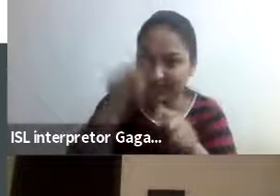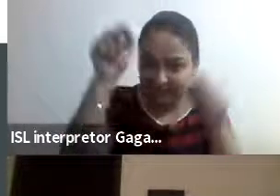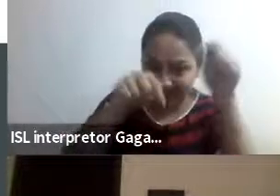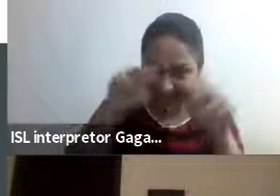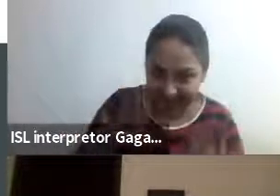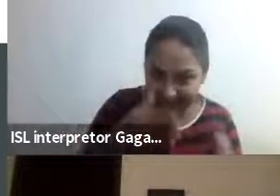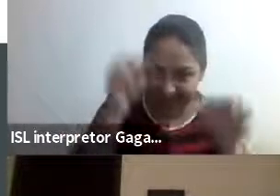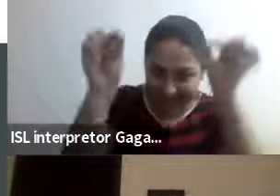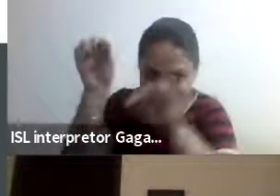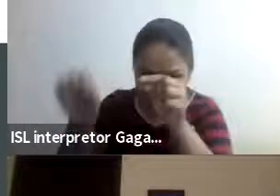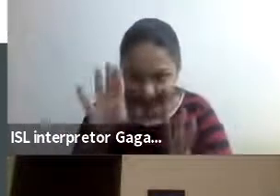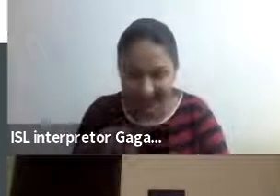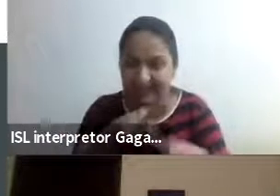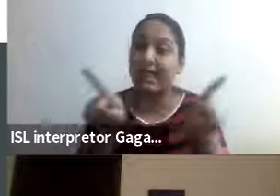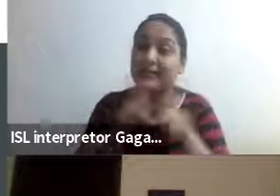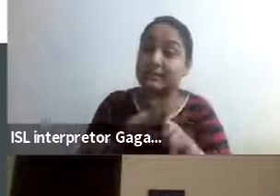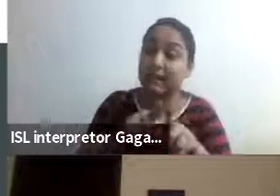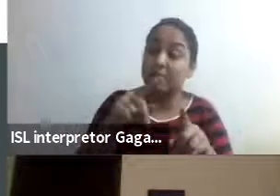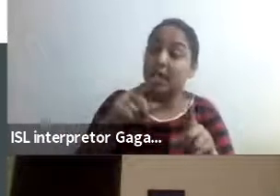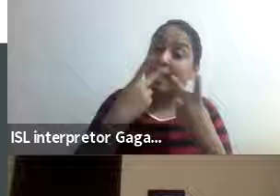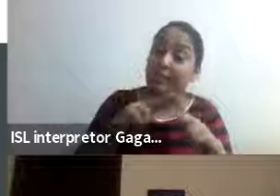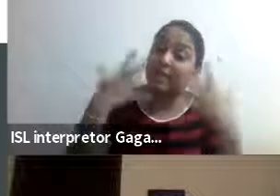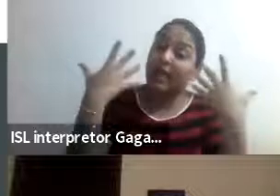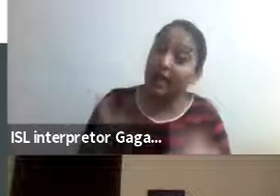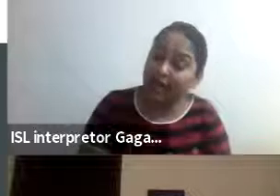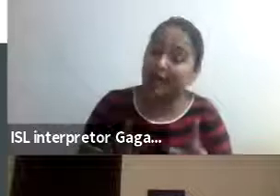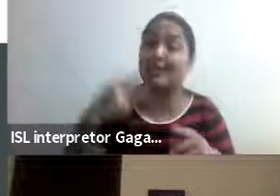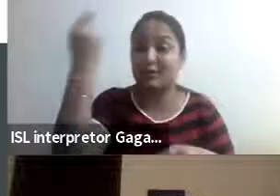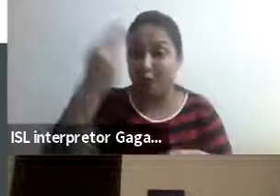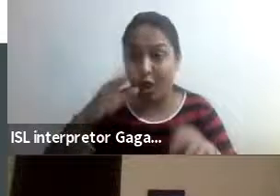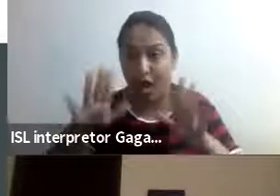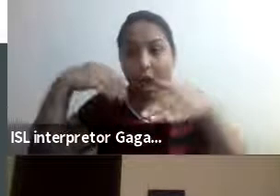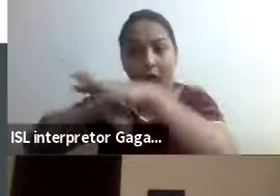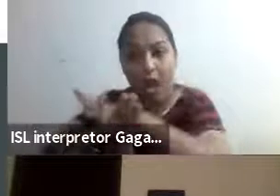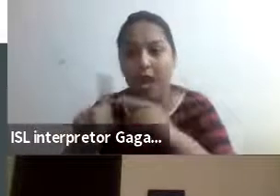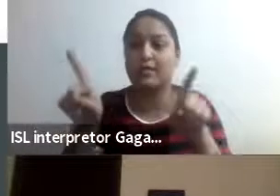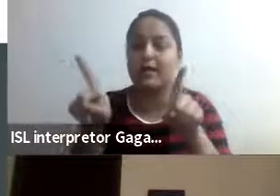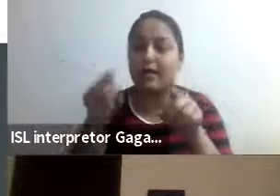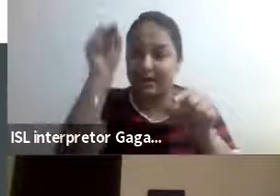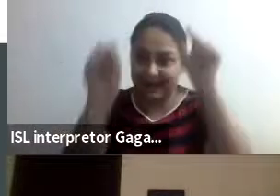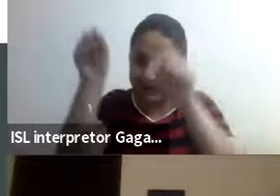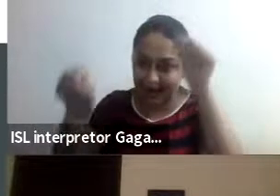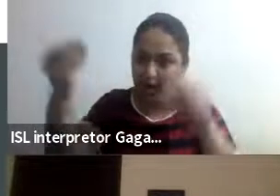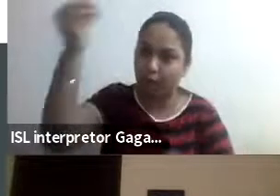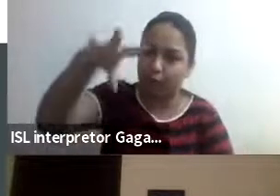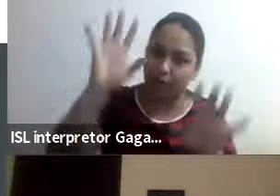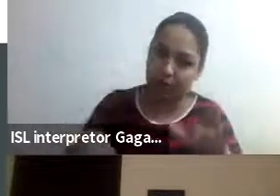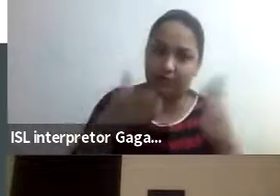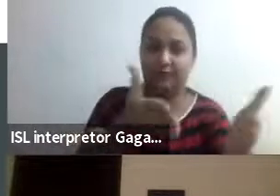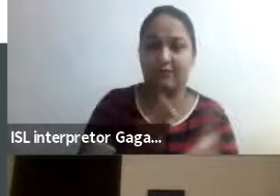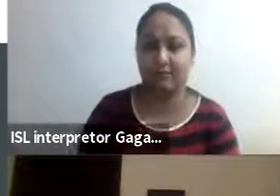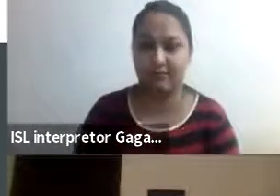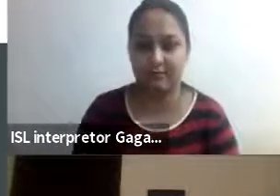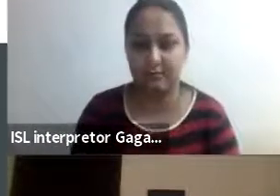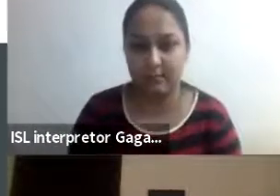a natural looking peacock for a very tattoo inspired peacock. You'll see that in later paintings. And